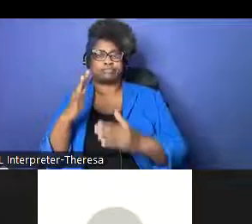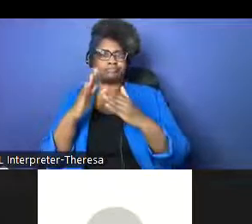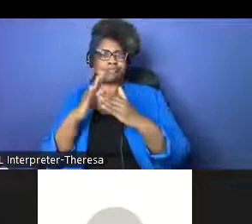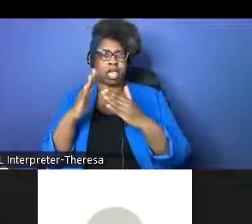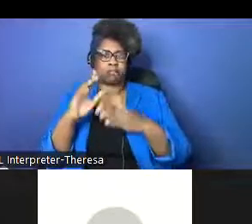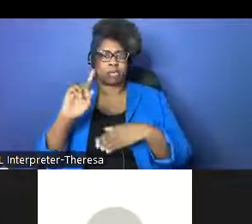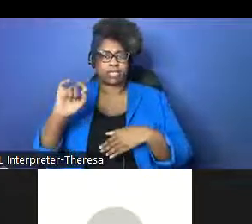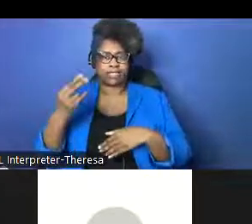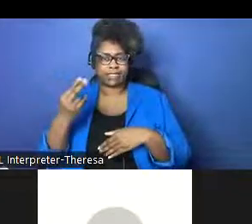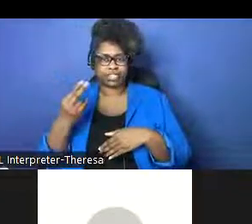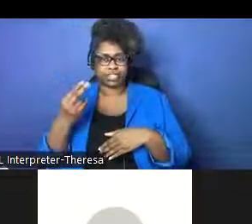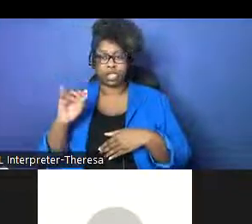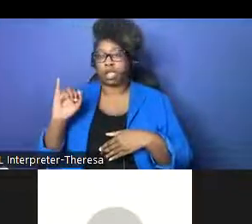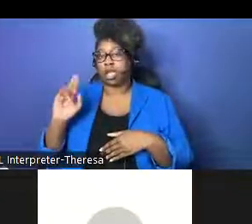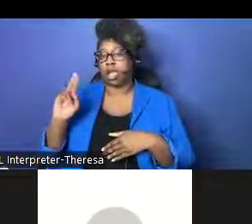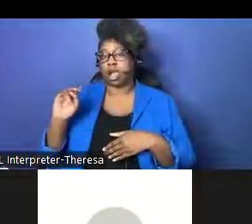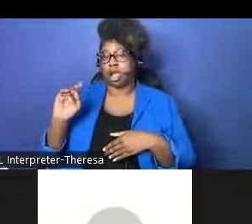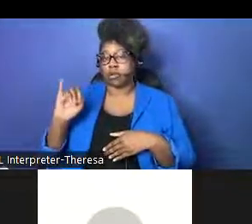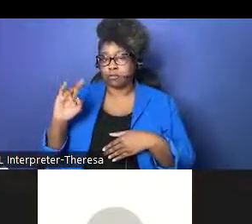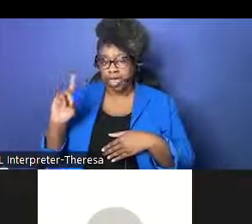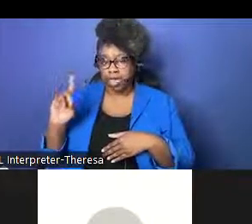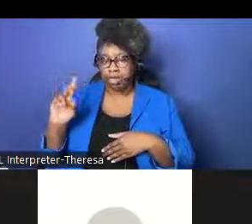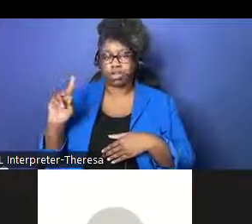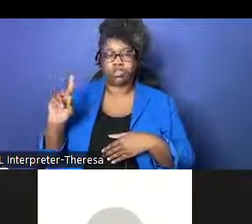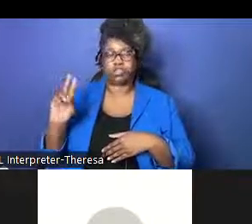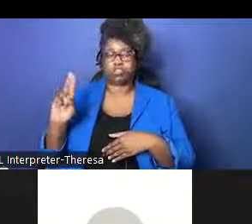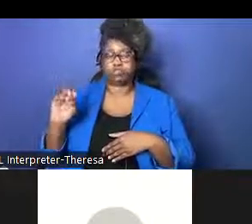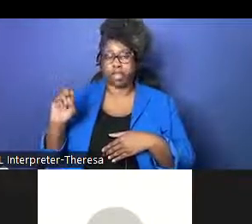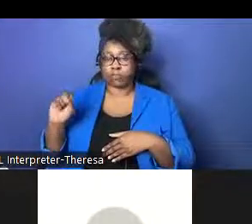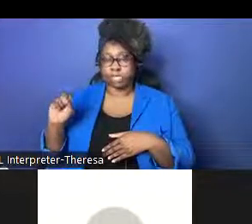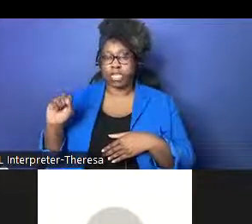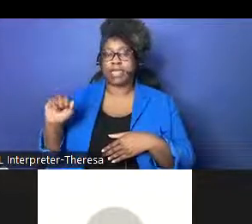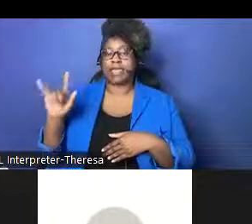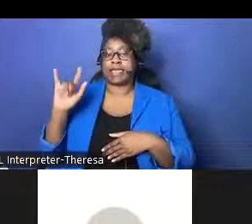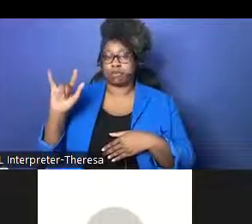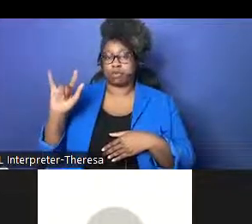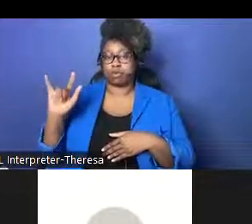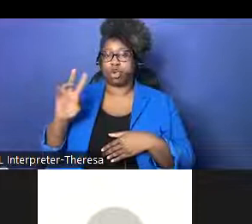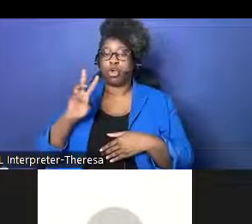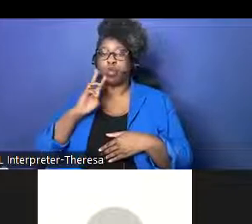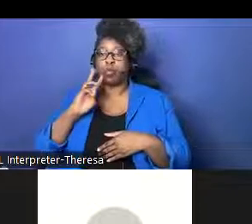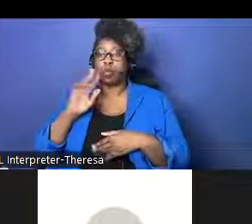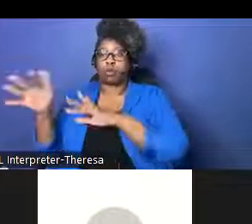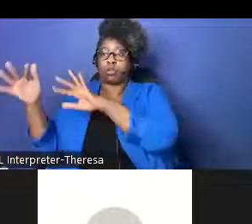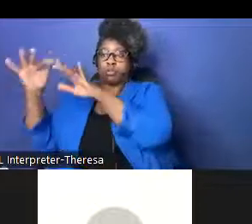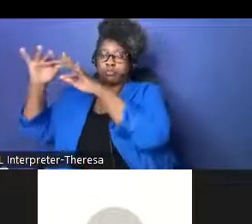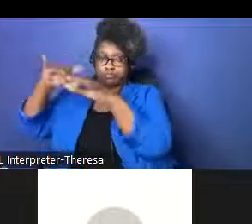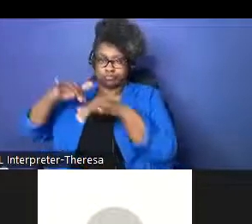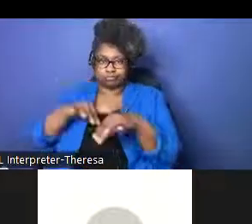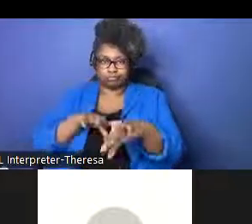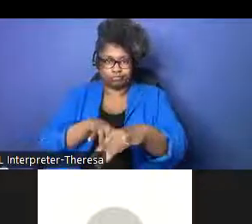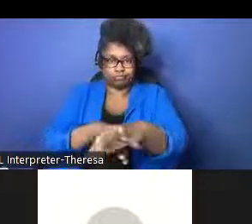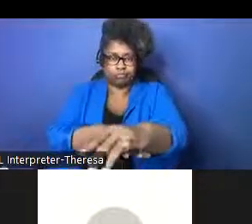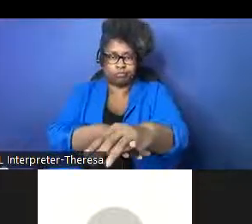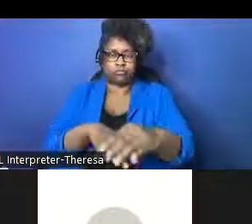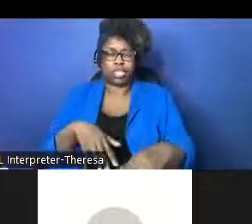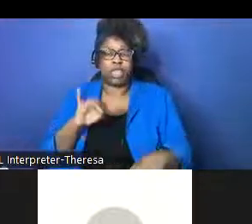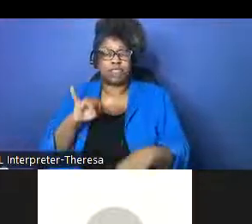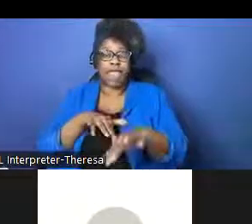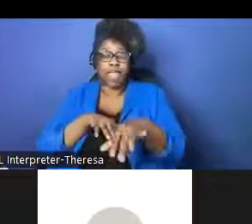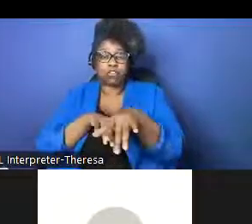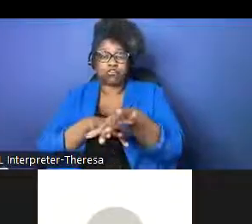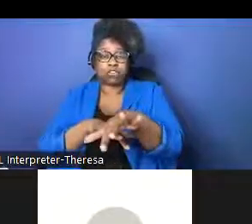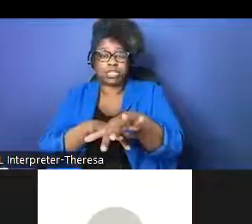from both Ironbound, Doremus, and the airport area. Now, this creek is currently controlled by